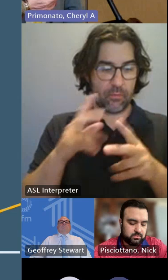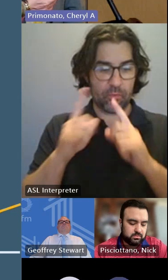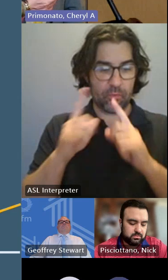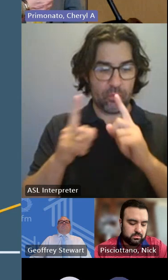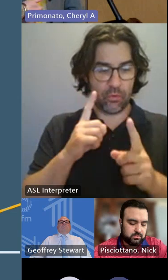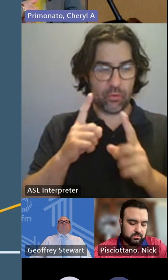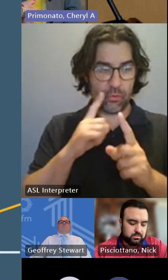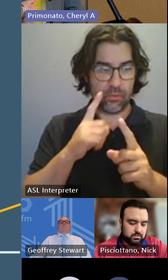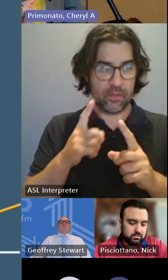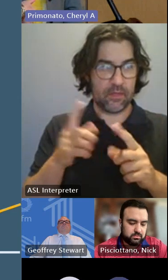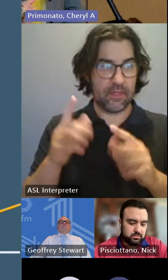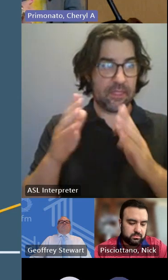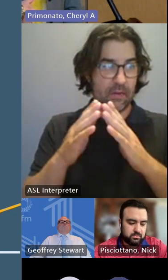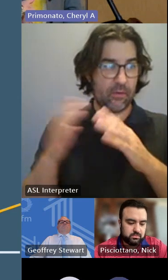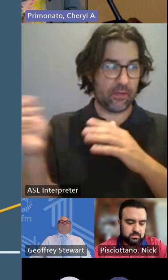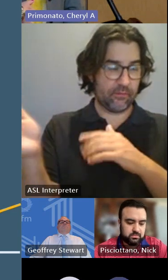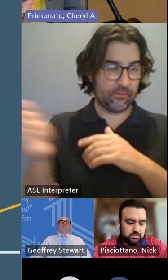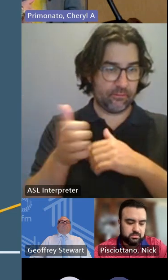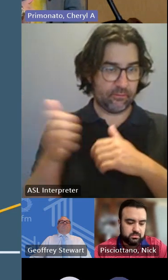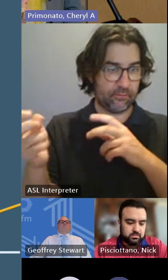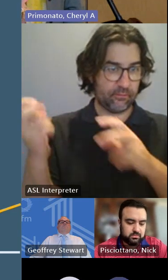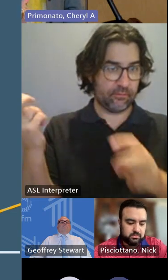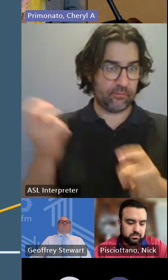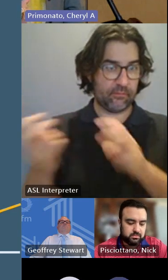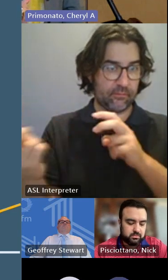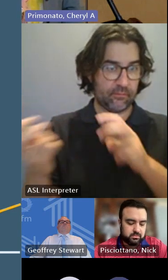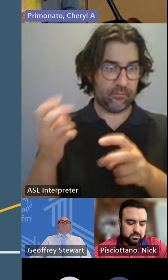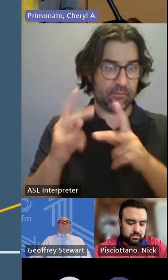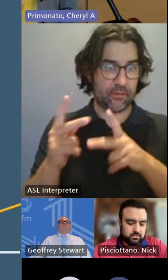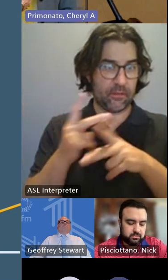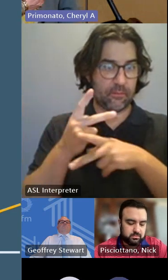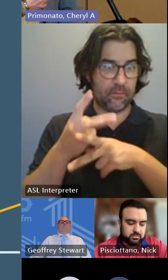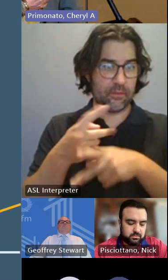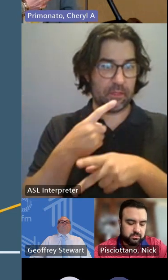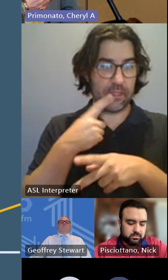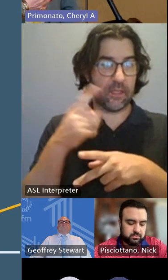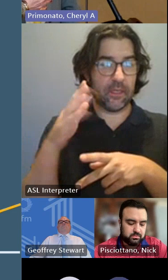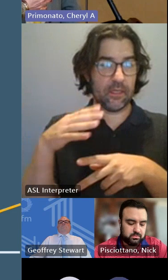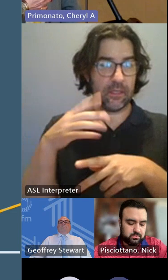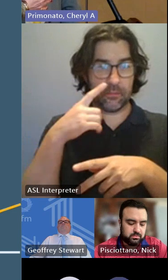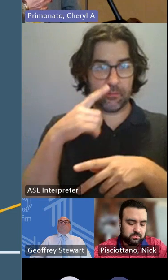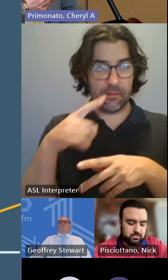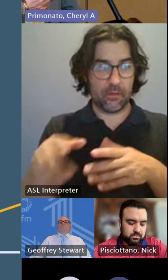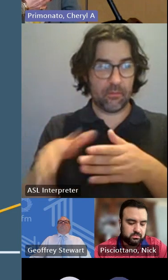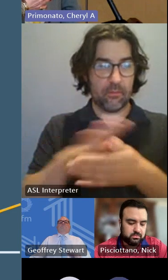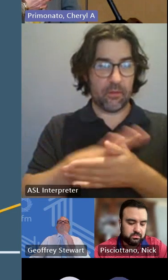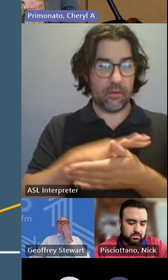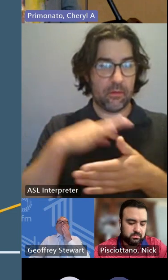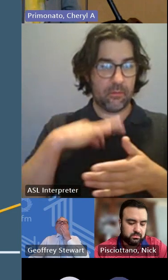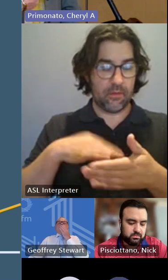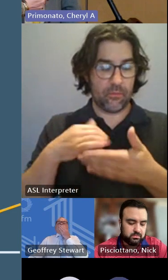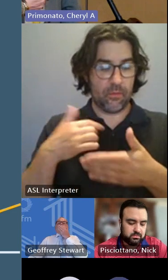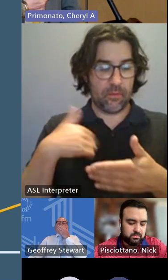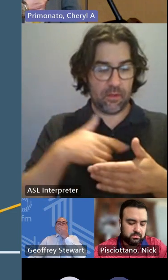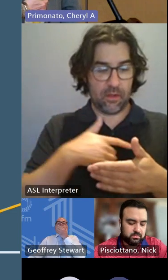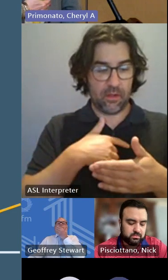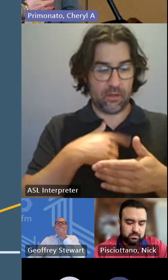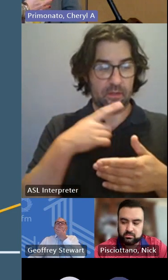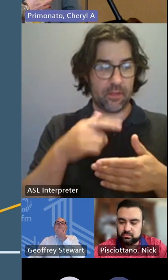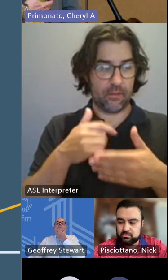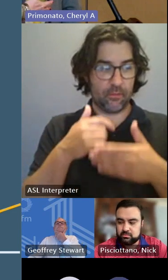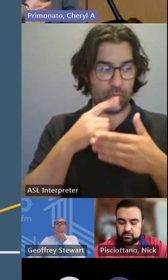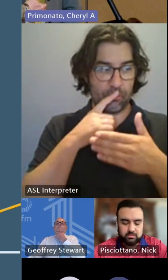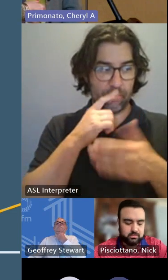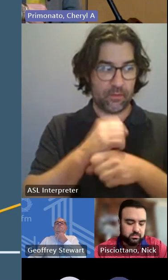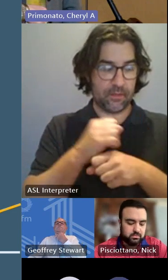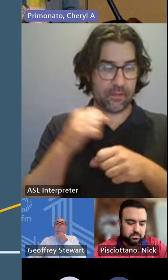instance, downtown, places that are leasing out are saying, hey, if we could get this blanket benefit, that would be really helpful for us. But do we really have to